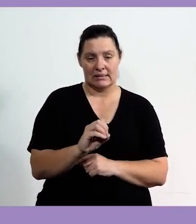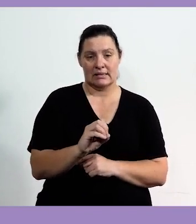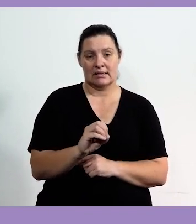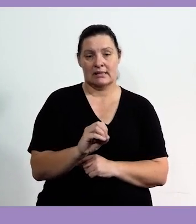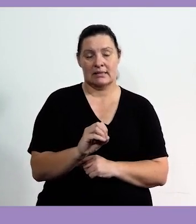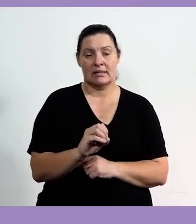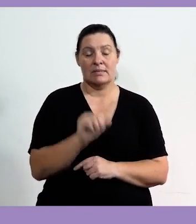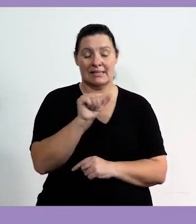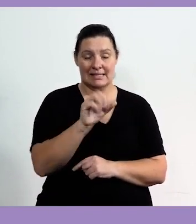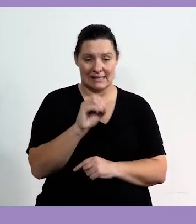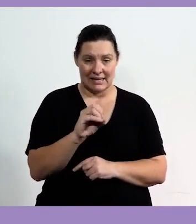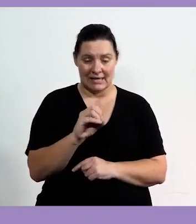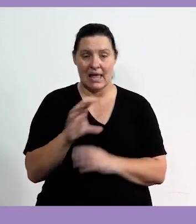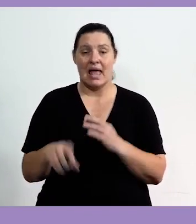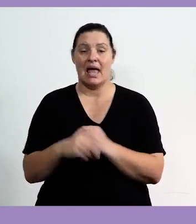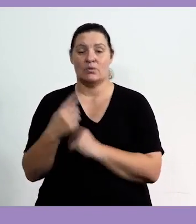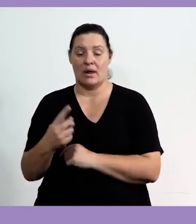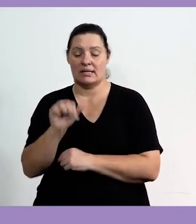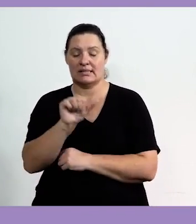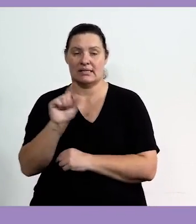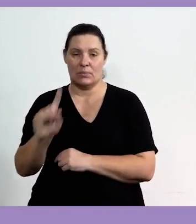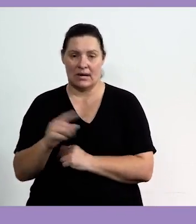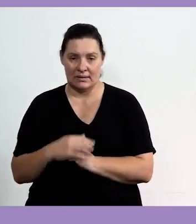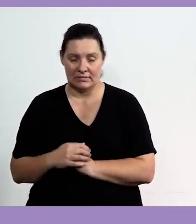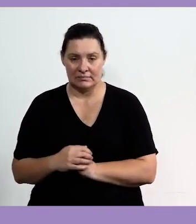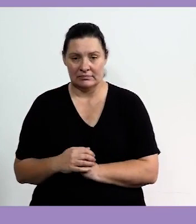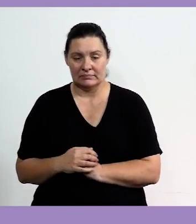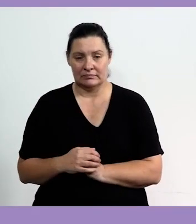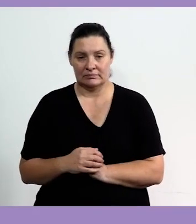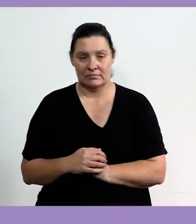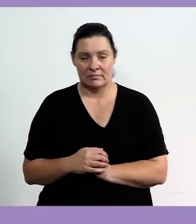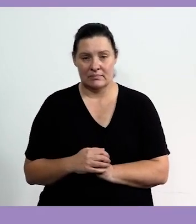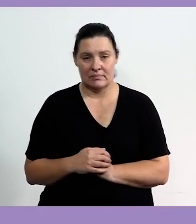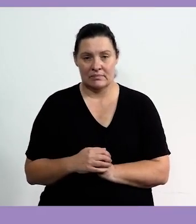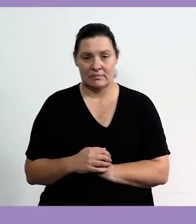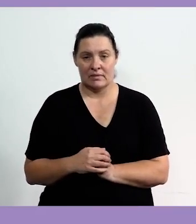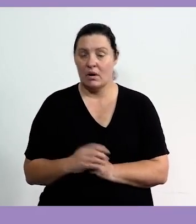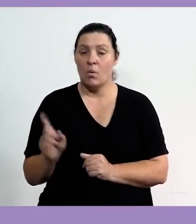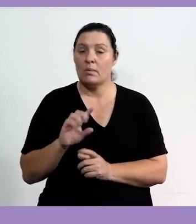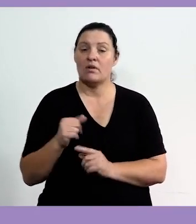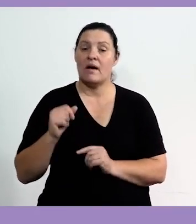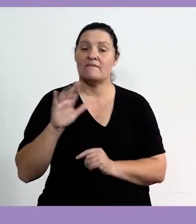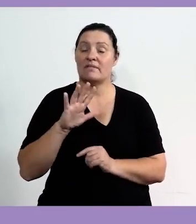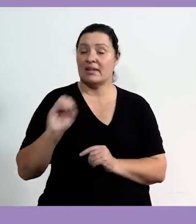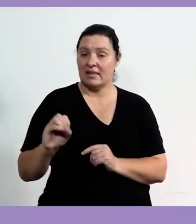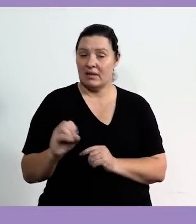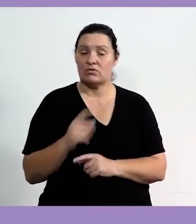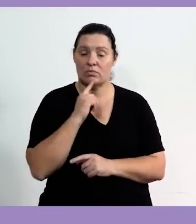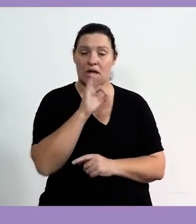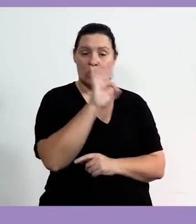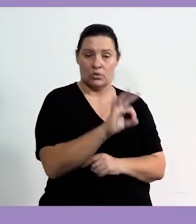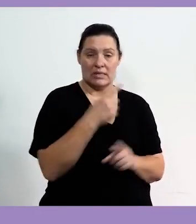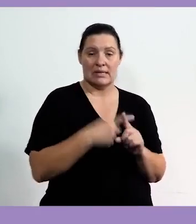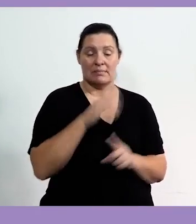multiplied by 20, that's 60. And then when we add 1, that gives us a 61. What about the 50th term?